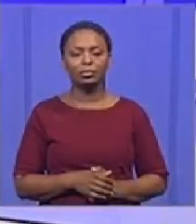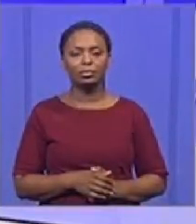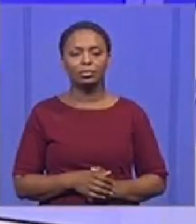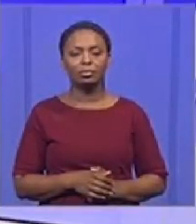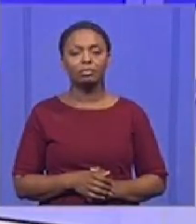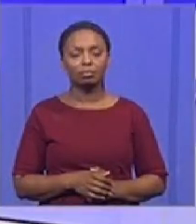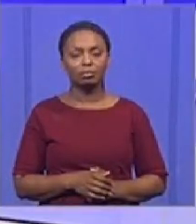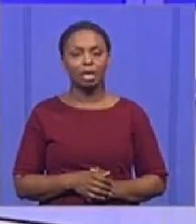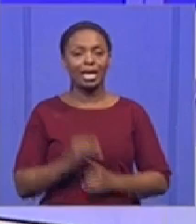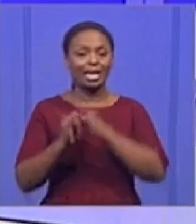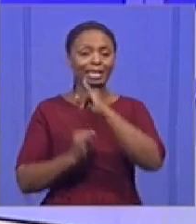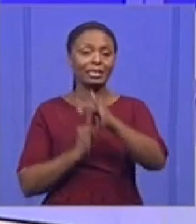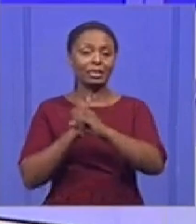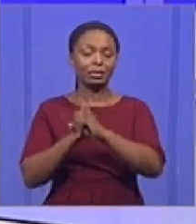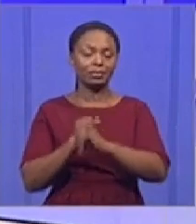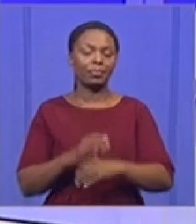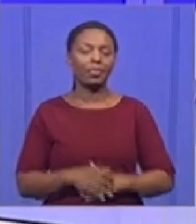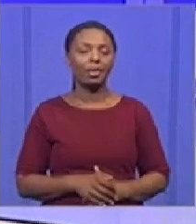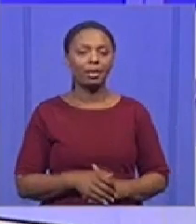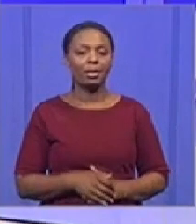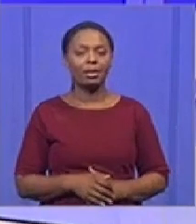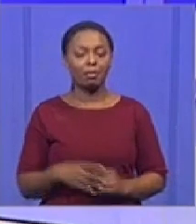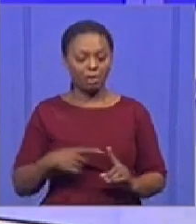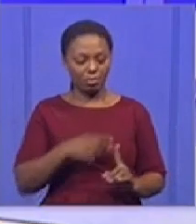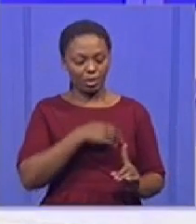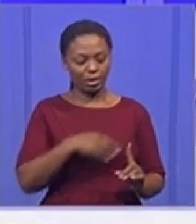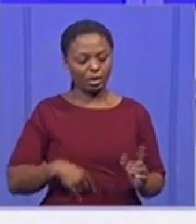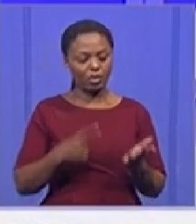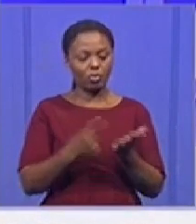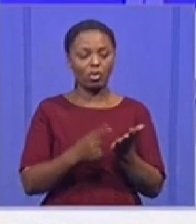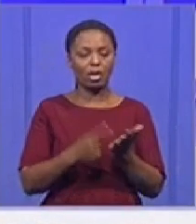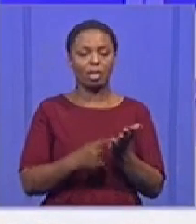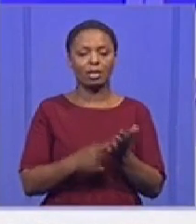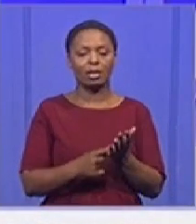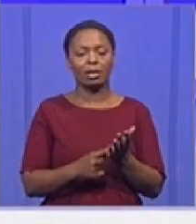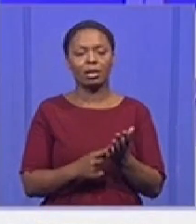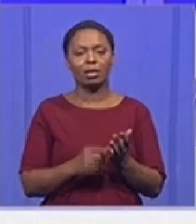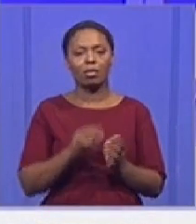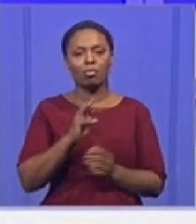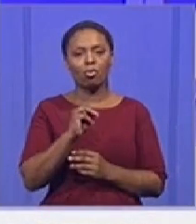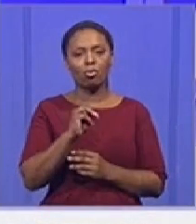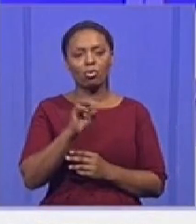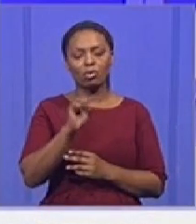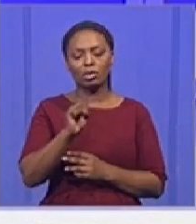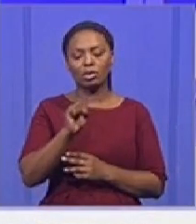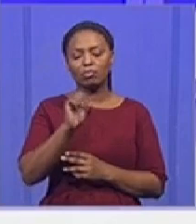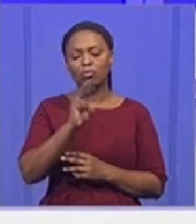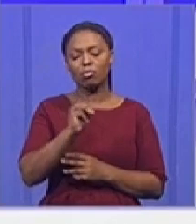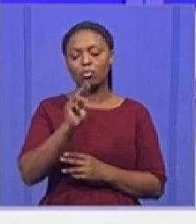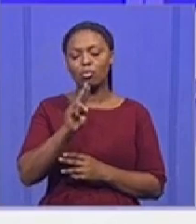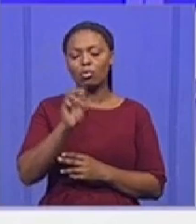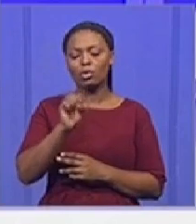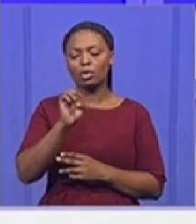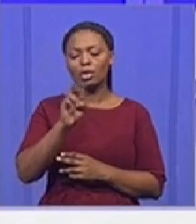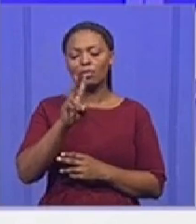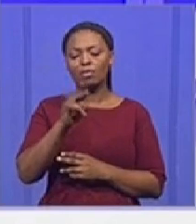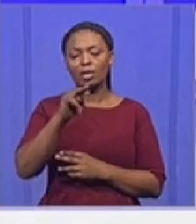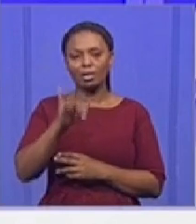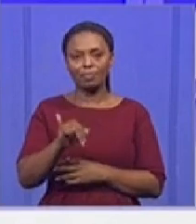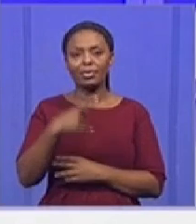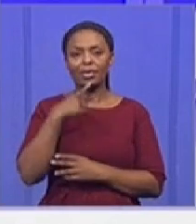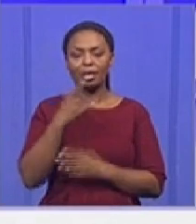Ga re lebelela tsa boditšhabatšhaba mo presidente wa Uganda Yoweri Museveni o sireleditse tshwetso ya naga ya gagwe go tswala dikantoro